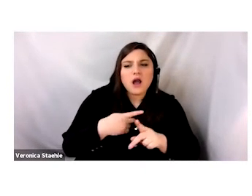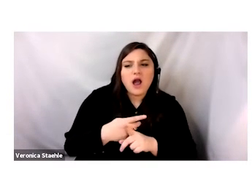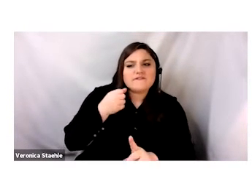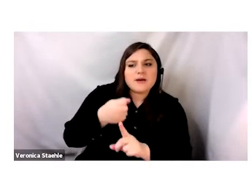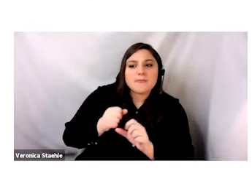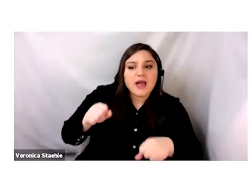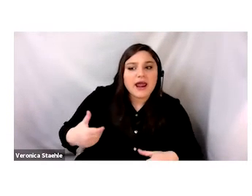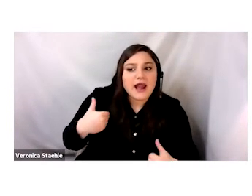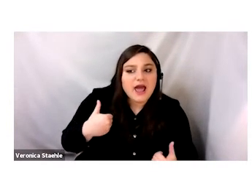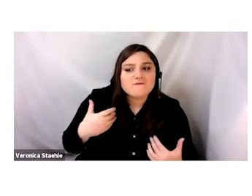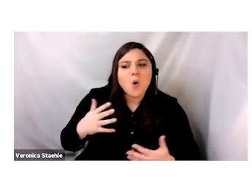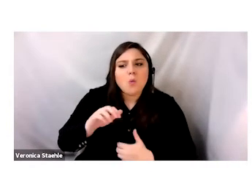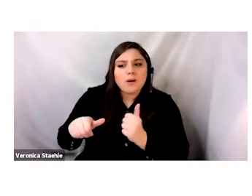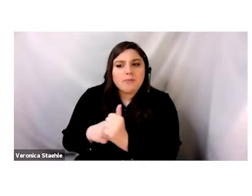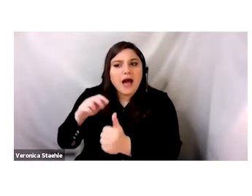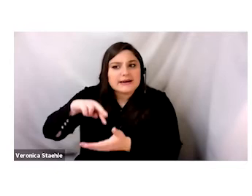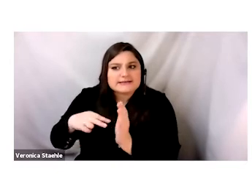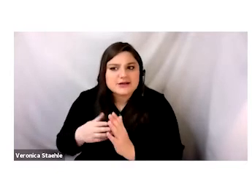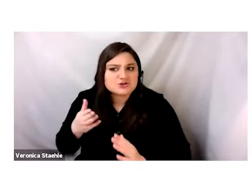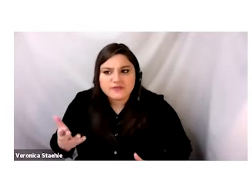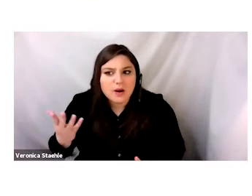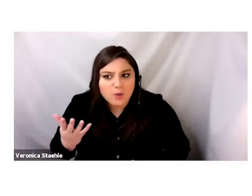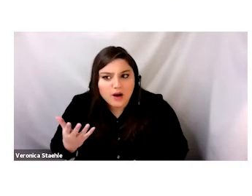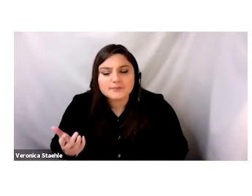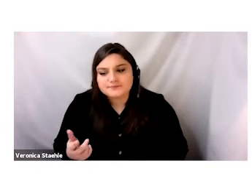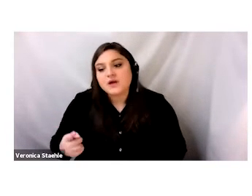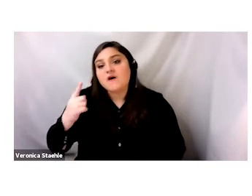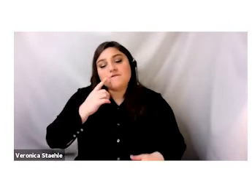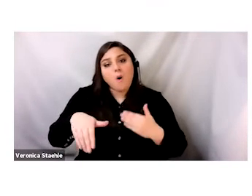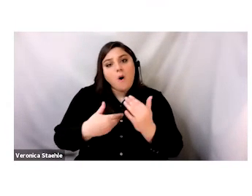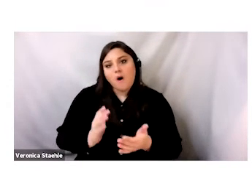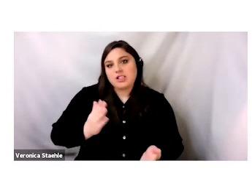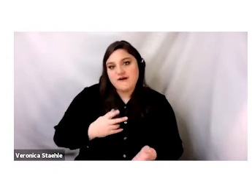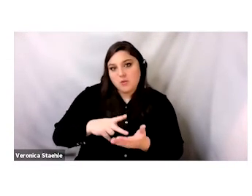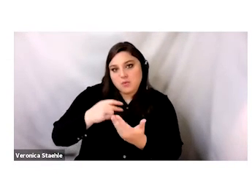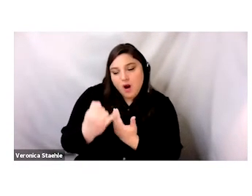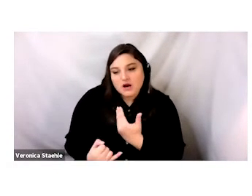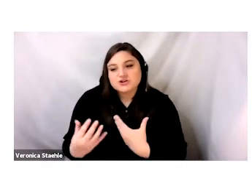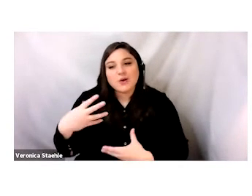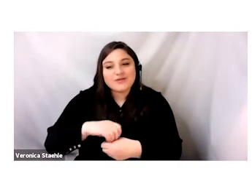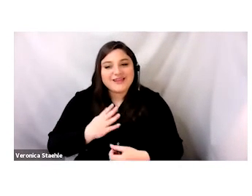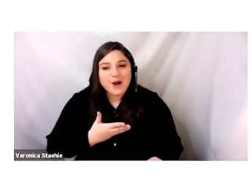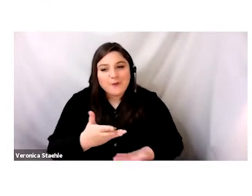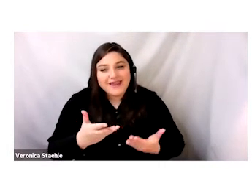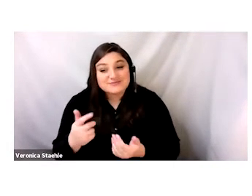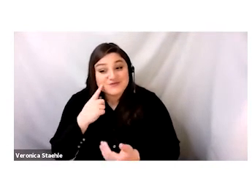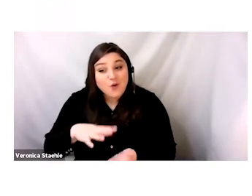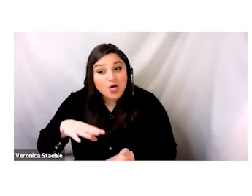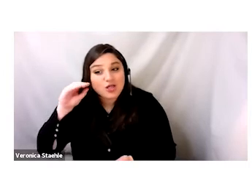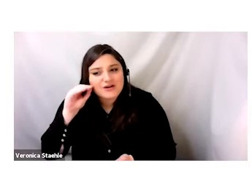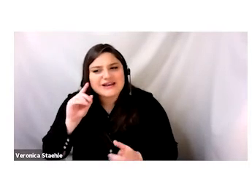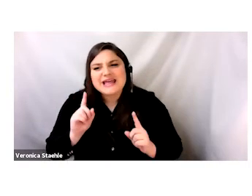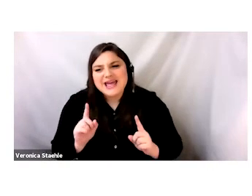intended consequences? So when every project that we do within our different learning engagements, that is one of the